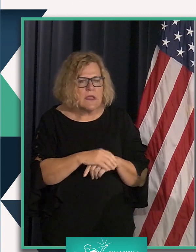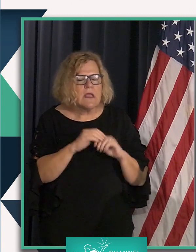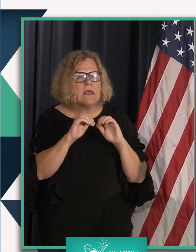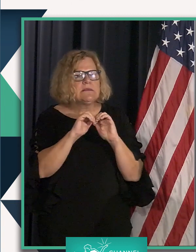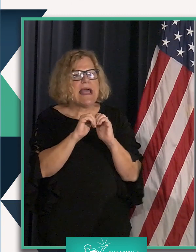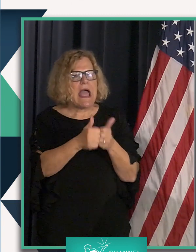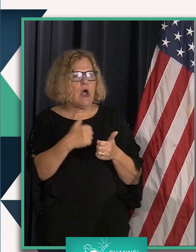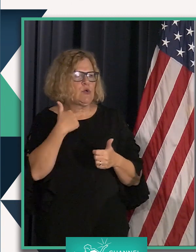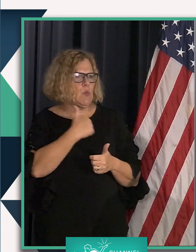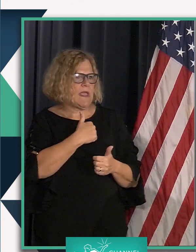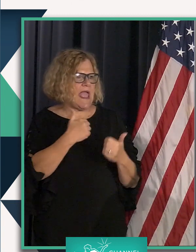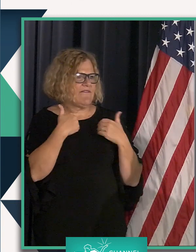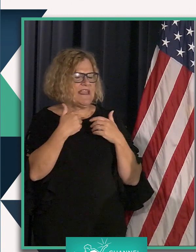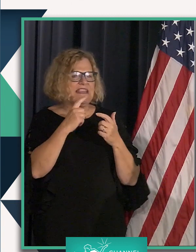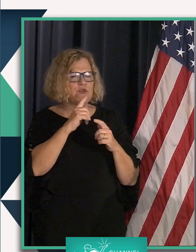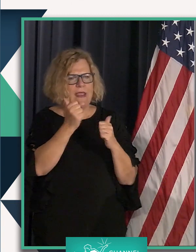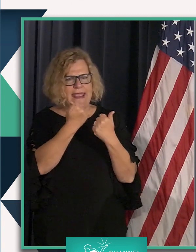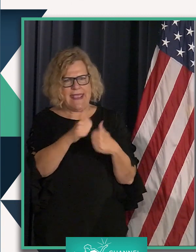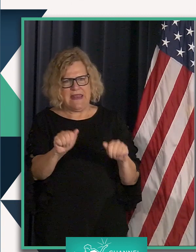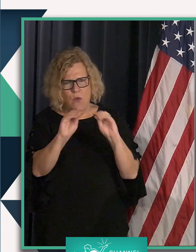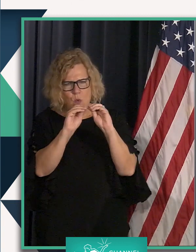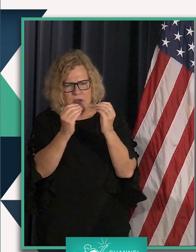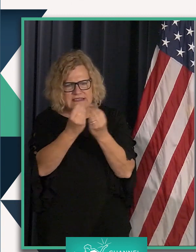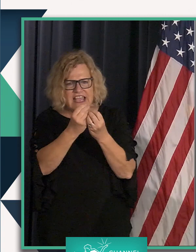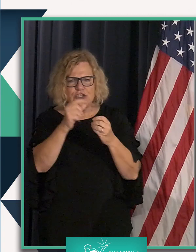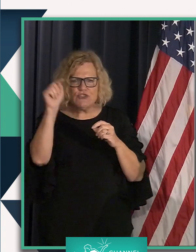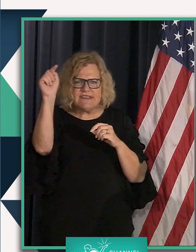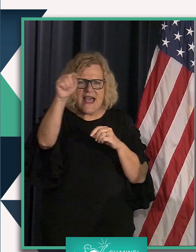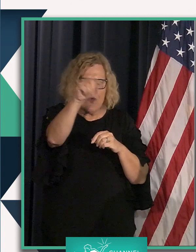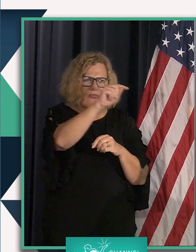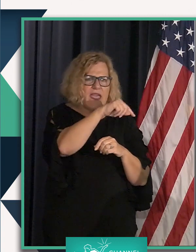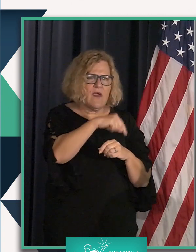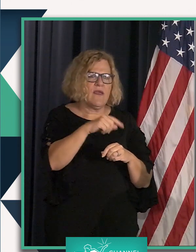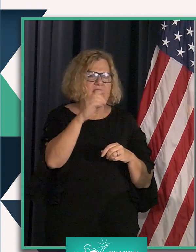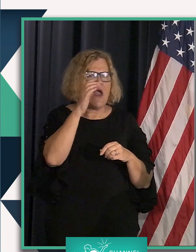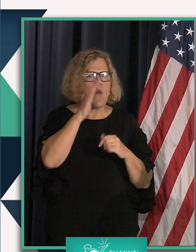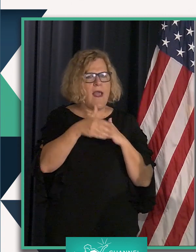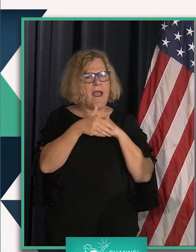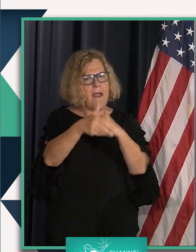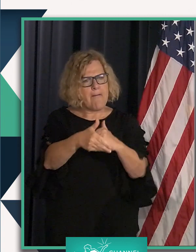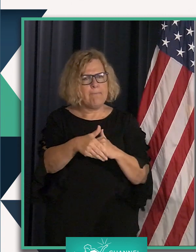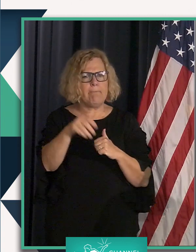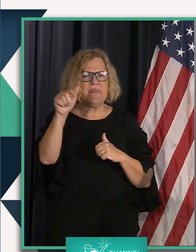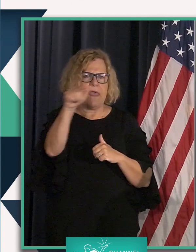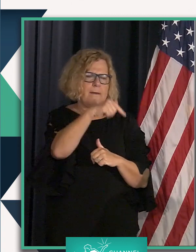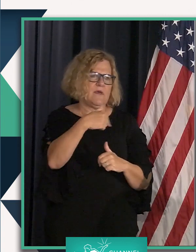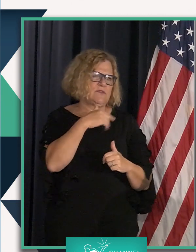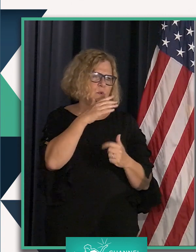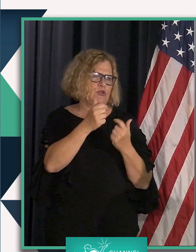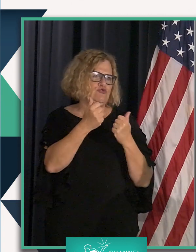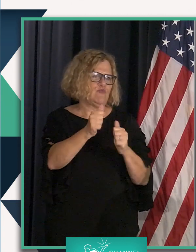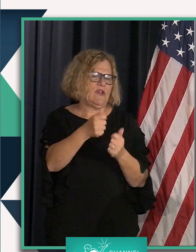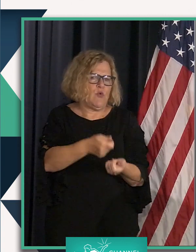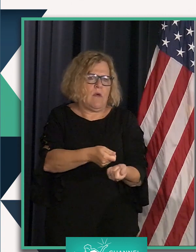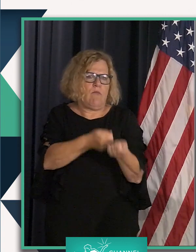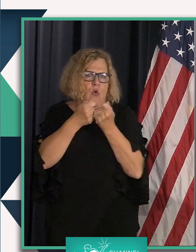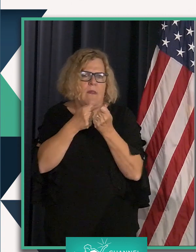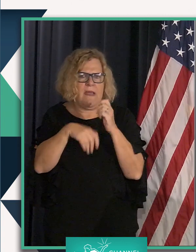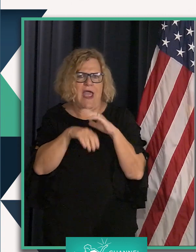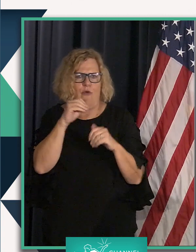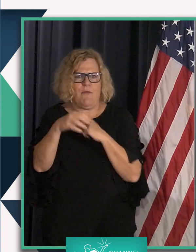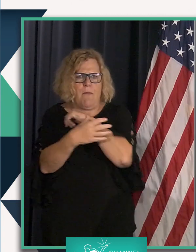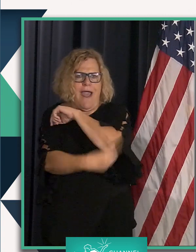do we have, or is there any organizations that are out there that is going to help them, as we're going to try to pull them out of poverty,